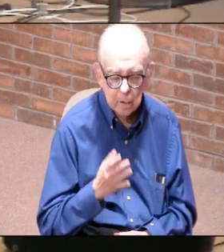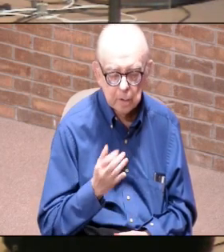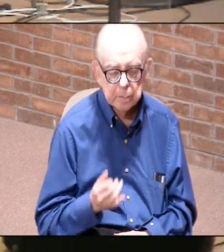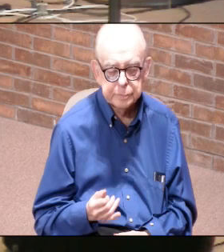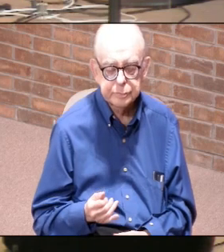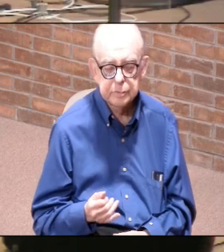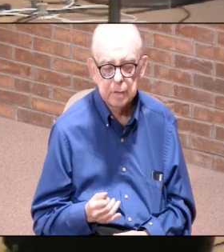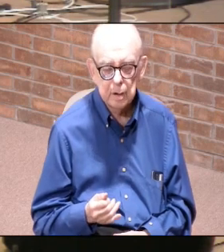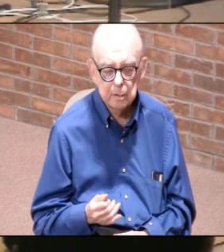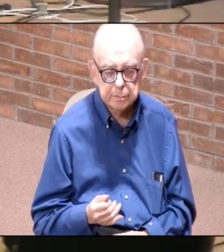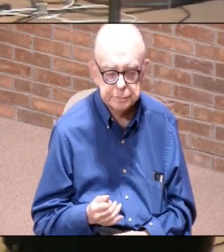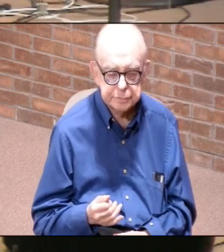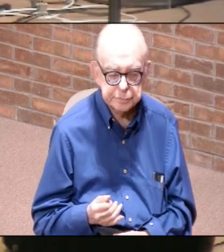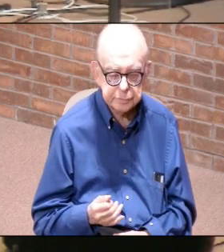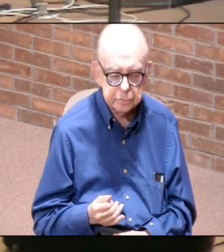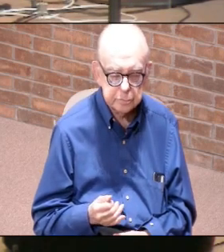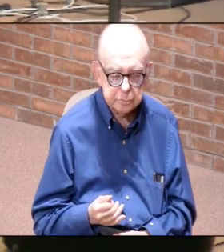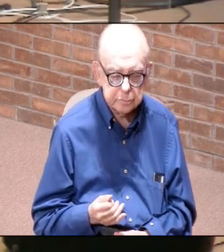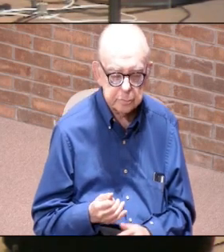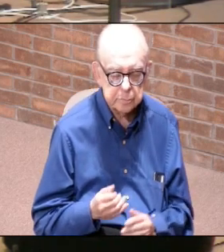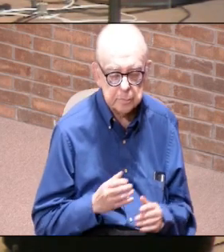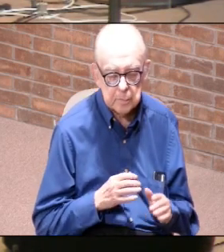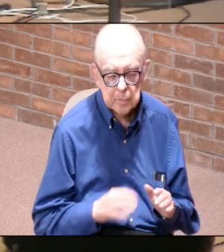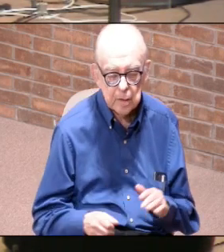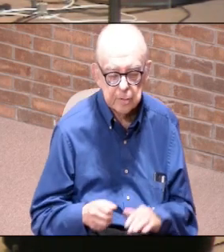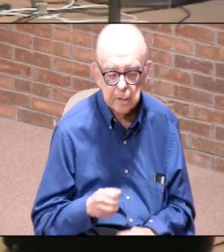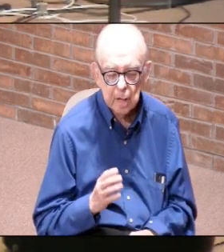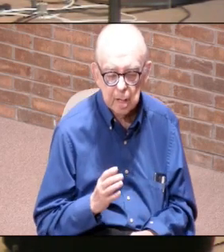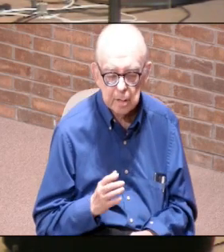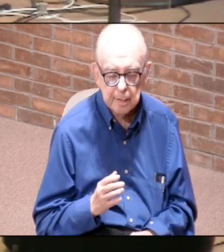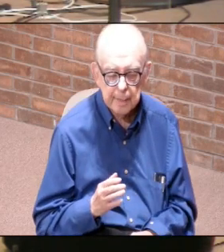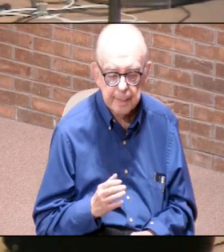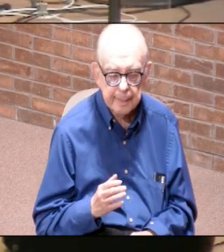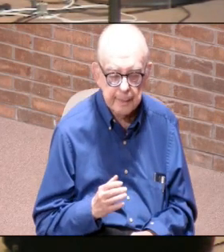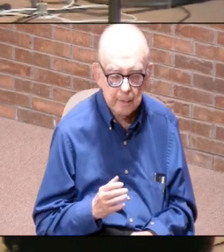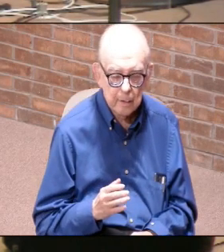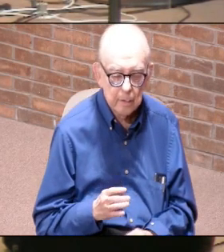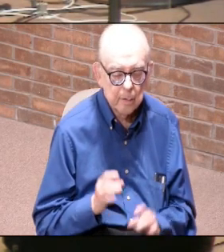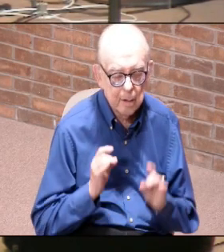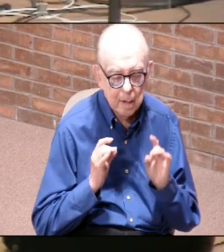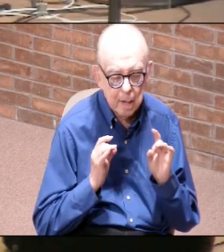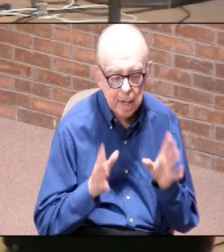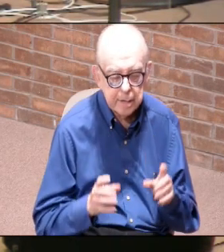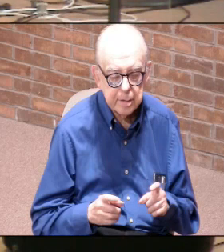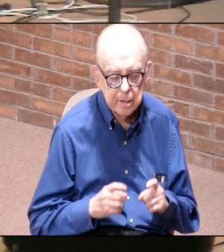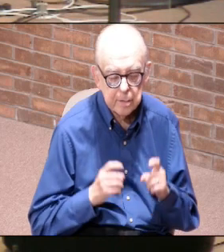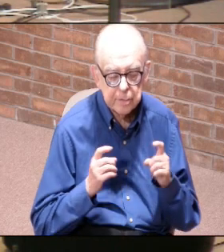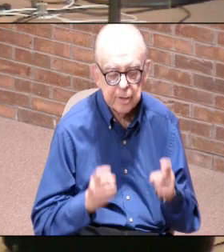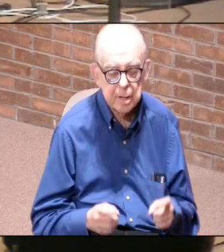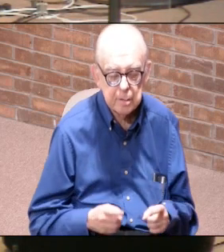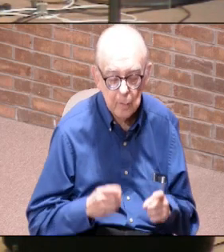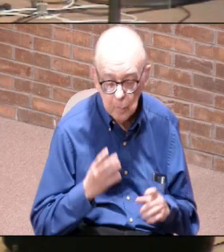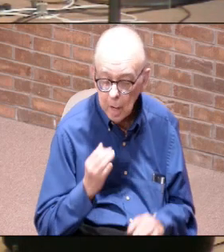Why does God hate sin?